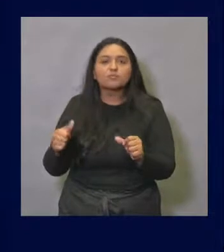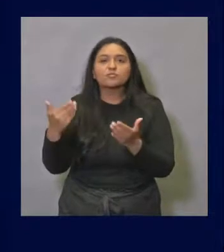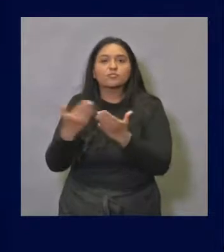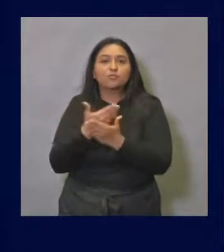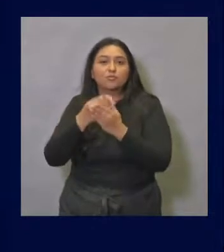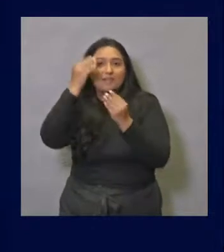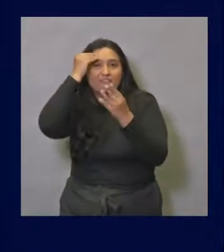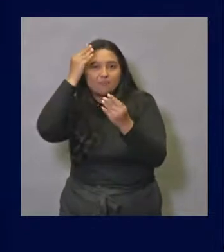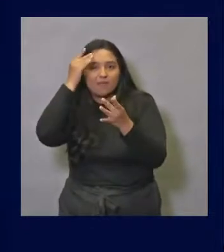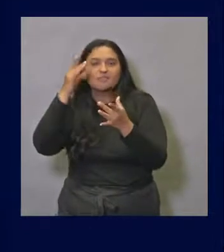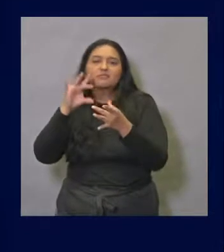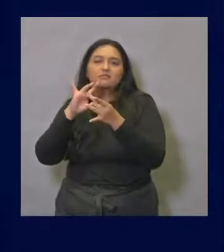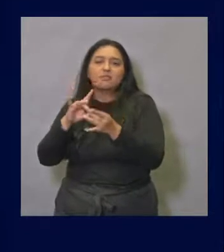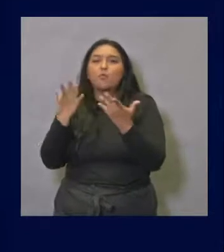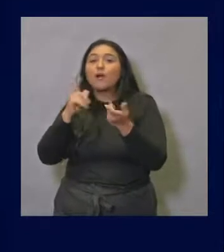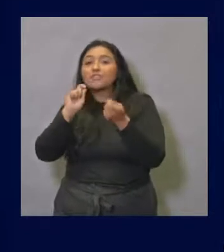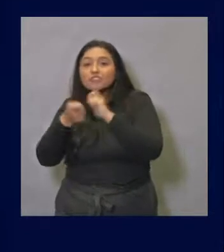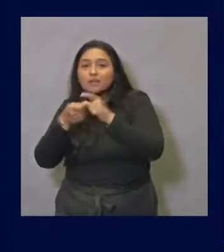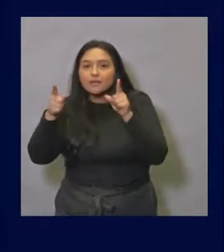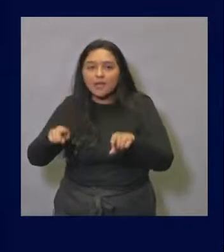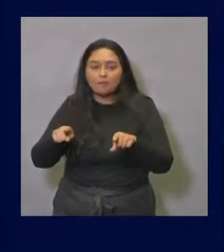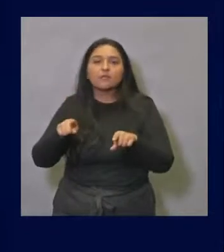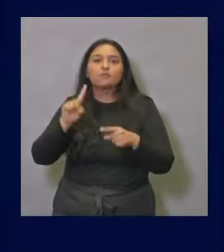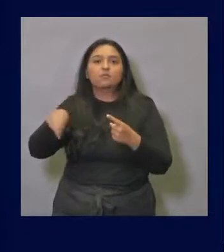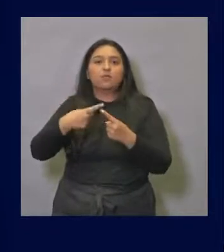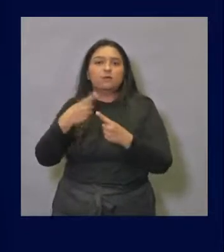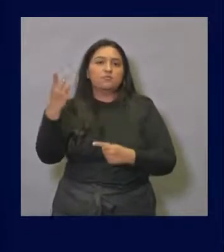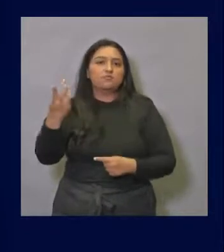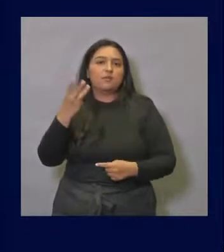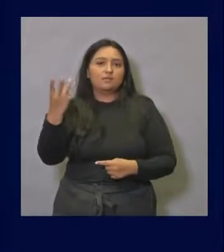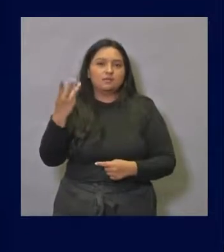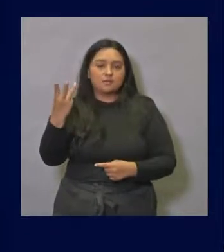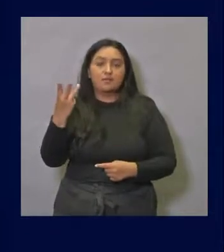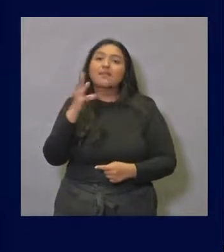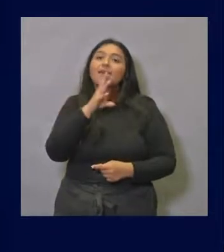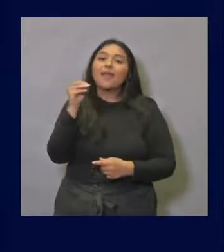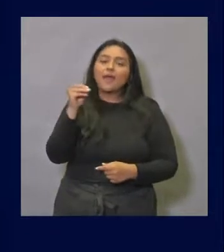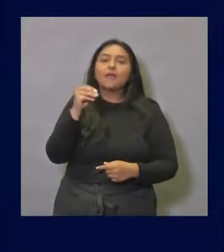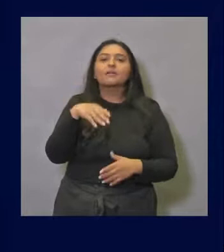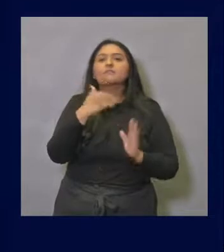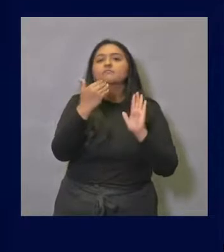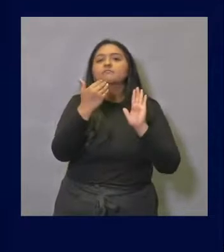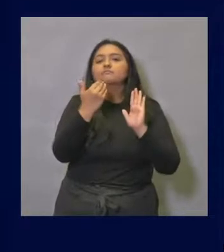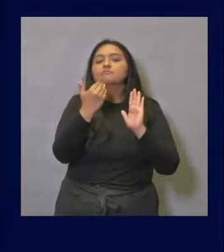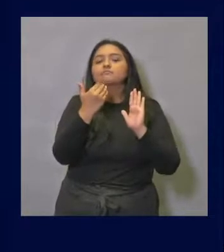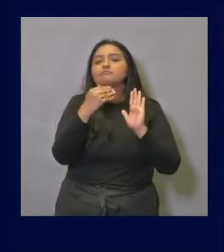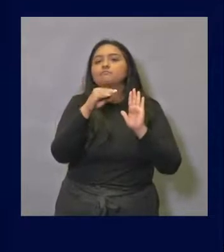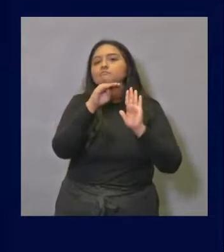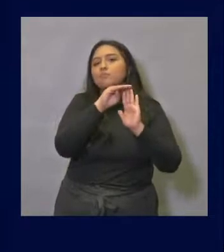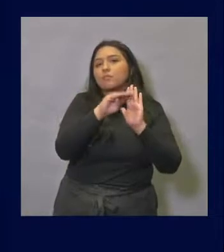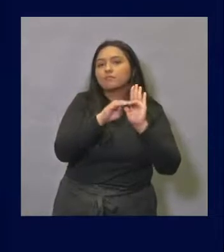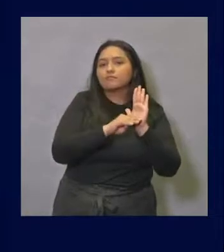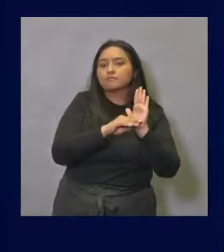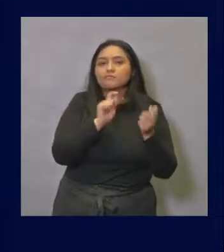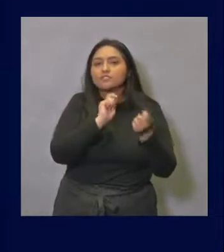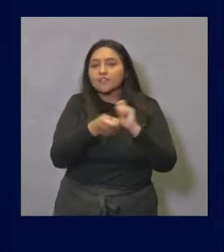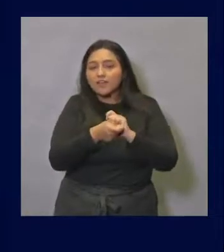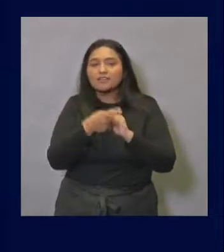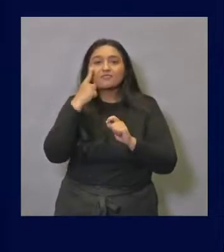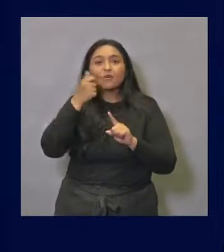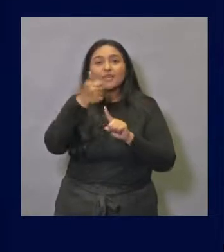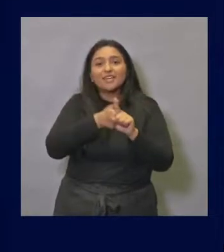modifications on our website on Wednesday, along with changes to the protocol to the protocols for each of these